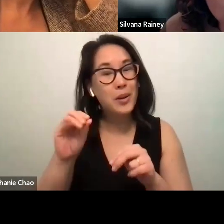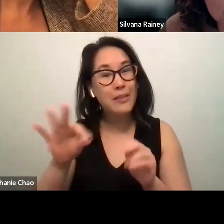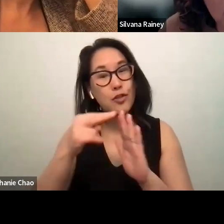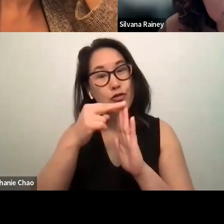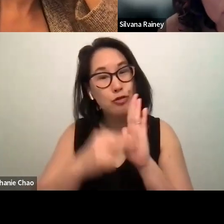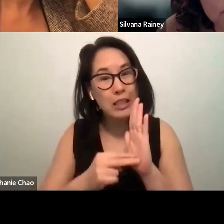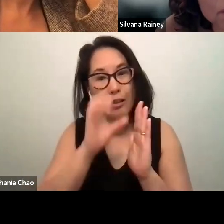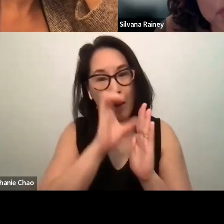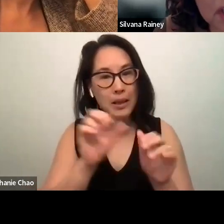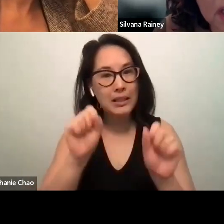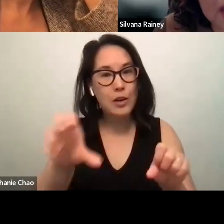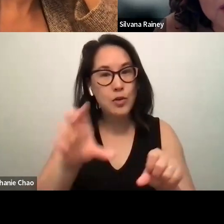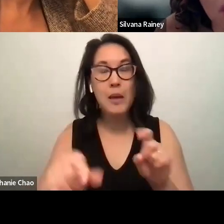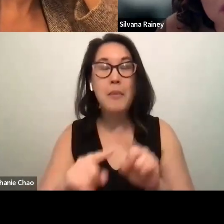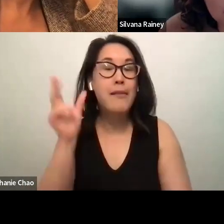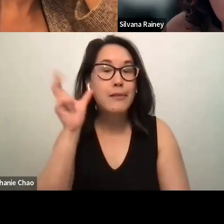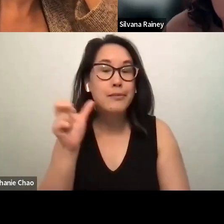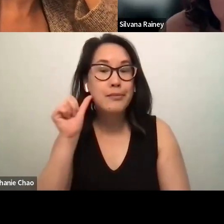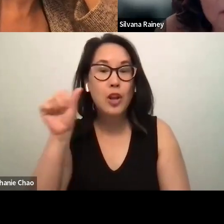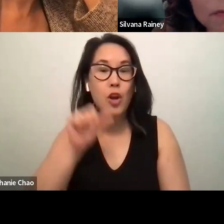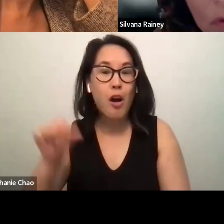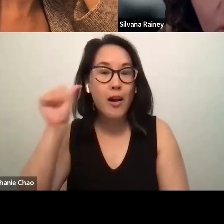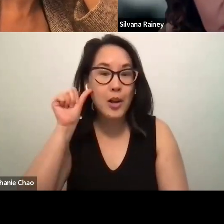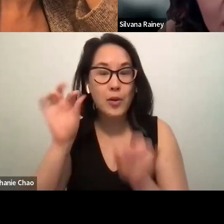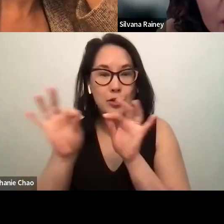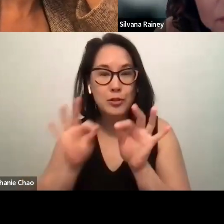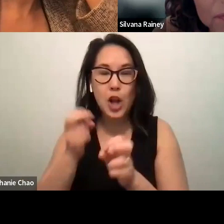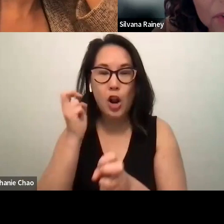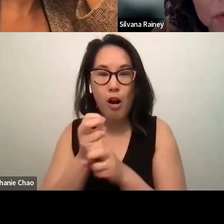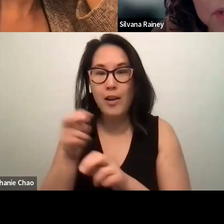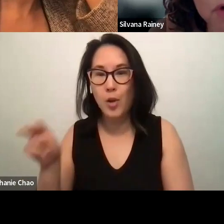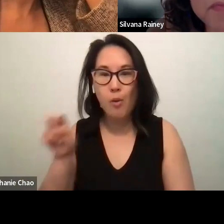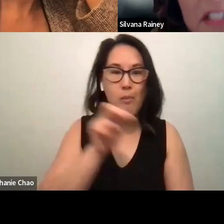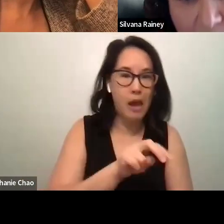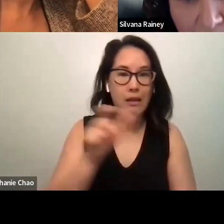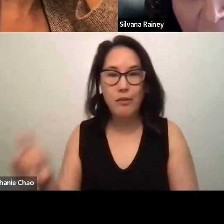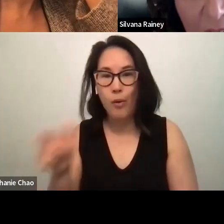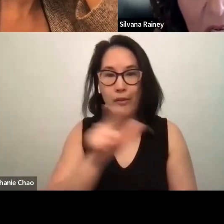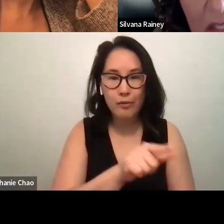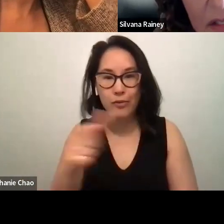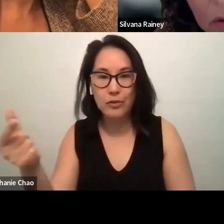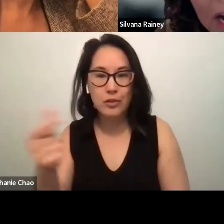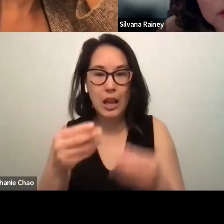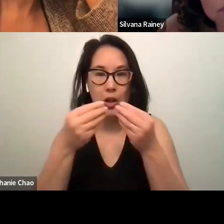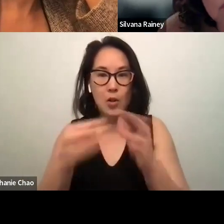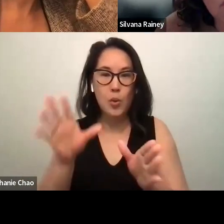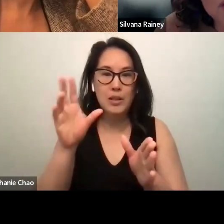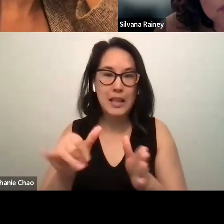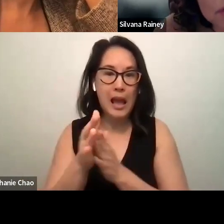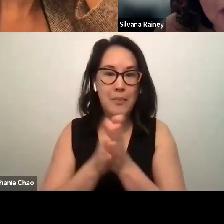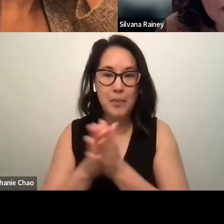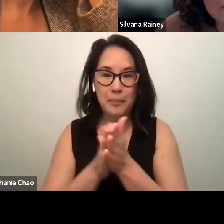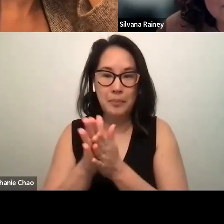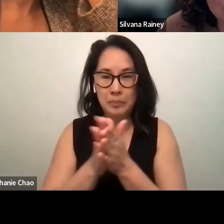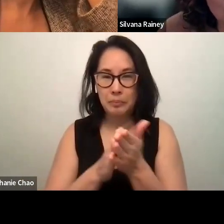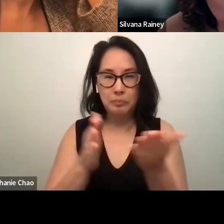listening to the audio description, it's hard to go back and forth. You kind of lose the momentum. So I don't know how to